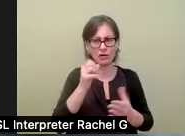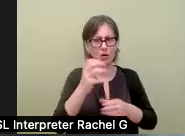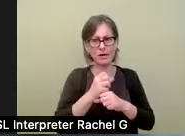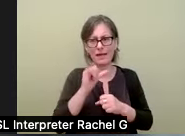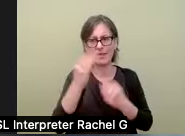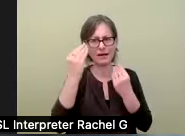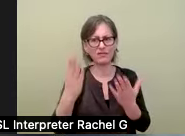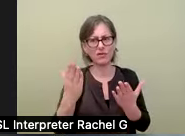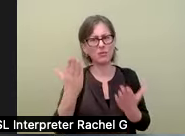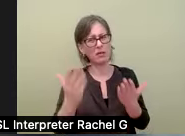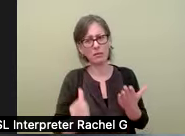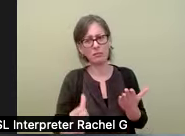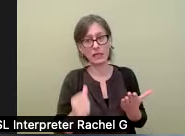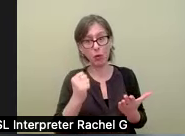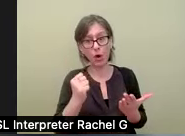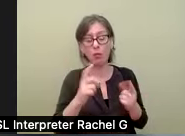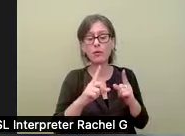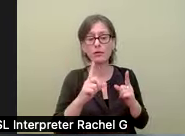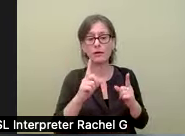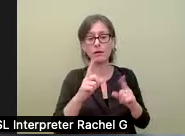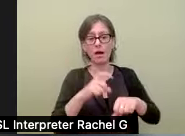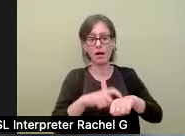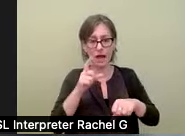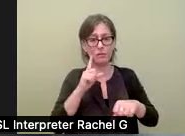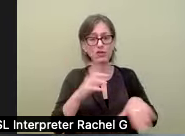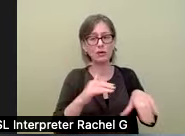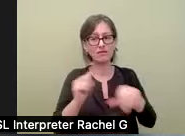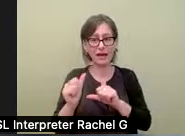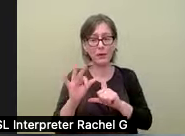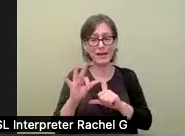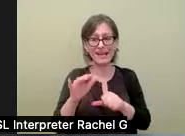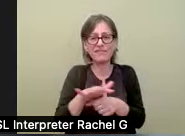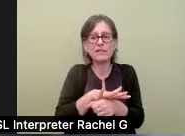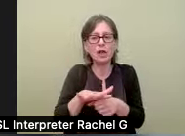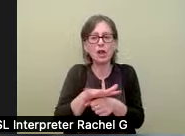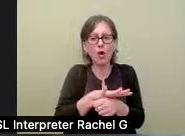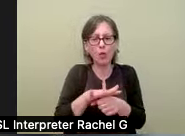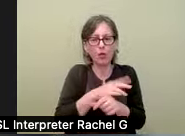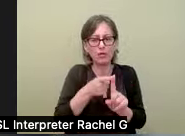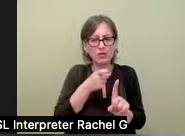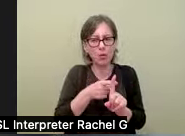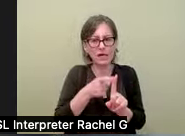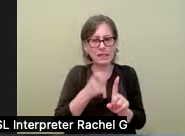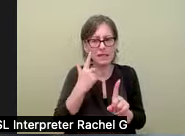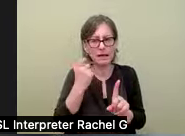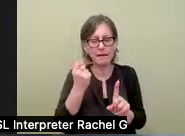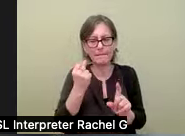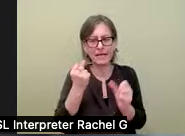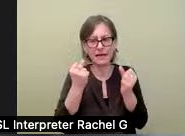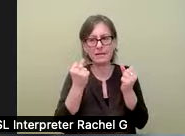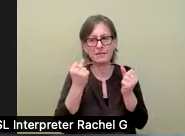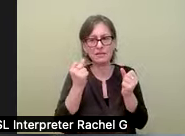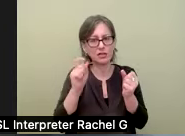most likely will not in time to evacuate if it is a local source tsunami, because we need you to start evacuating